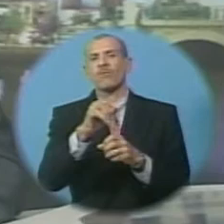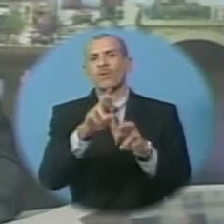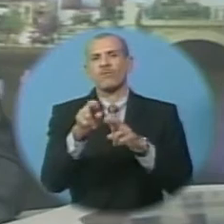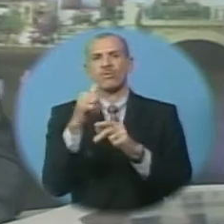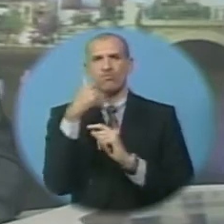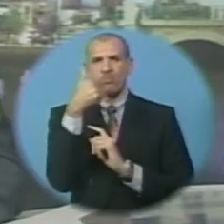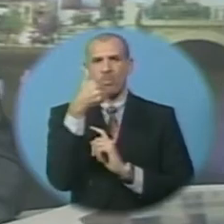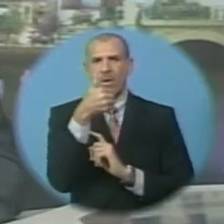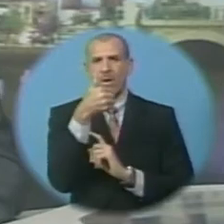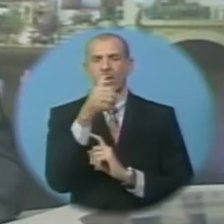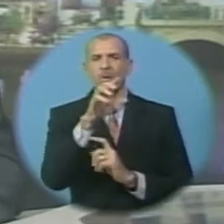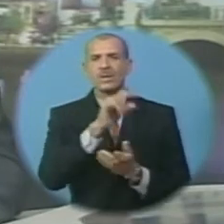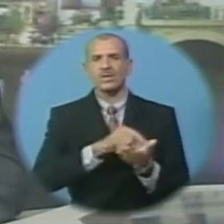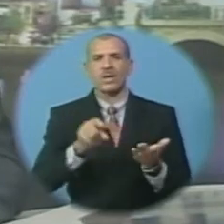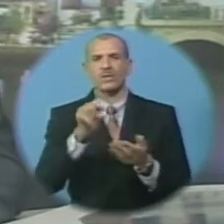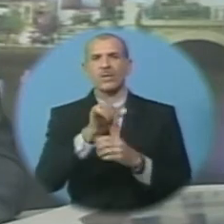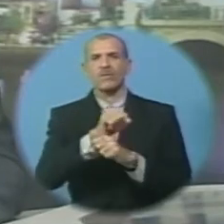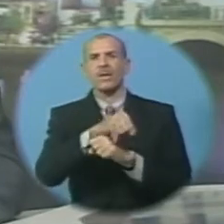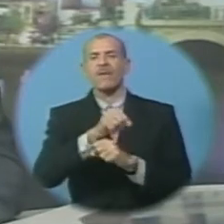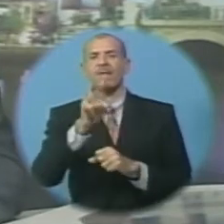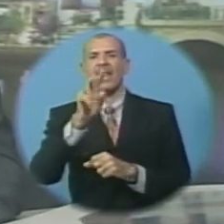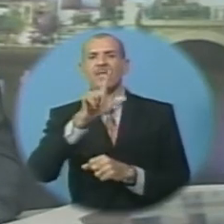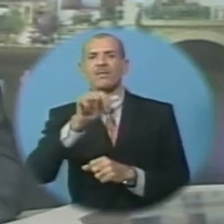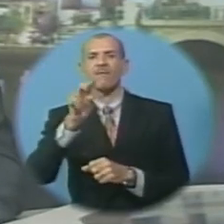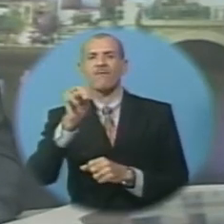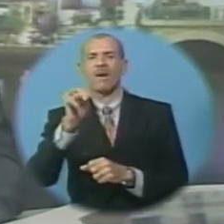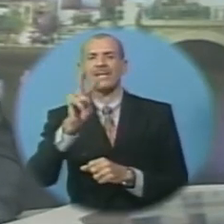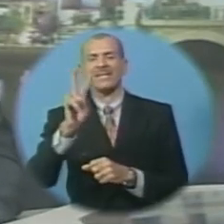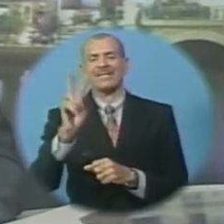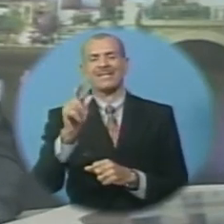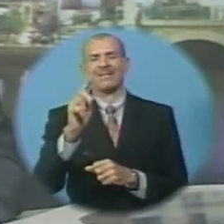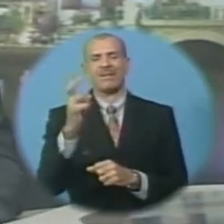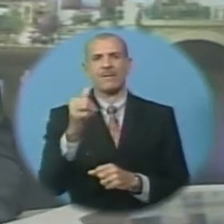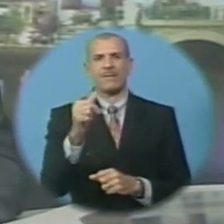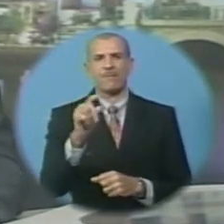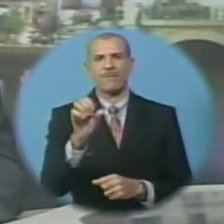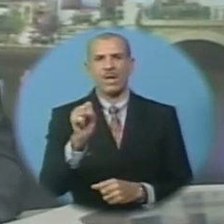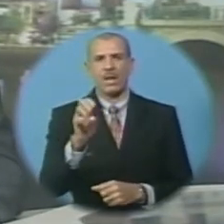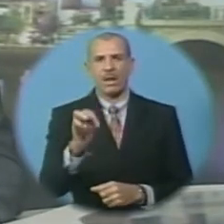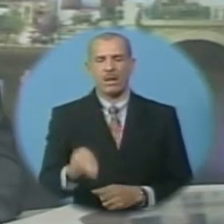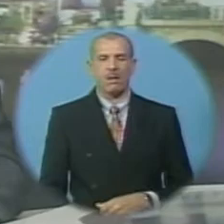final. Queen's College defeated Leicester Vaughan in the other semi-final.